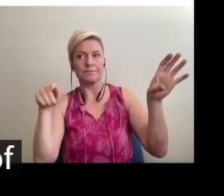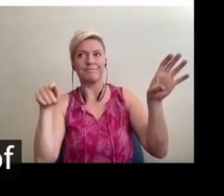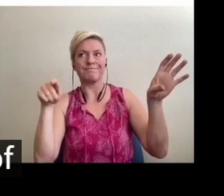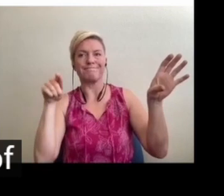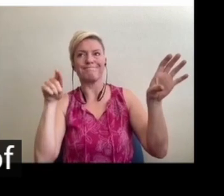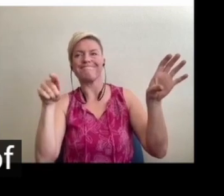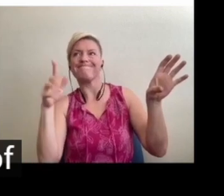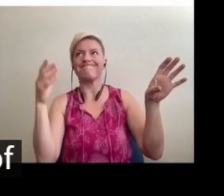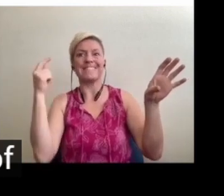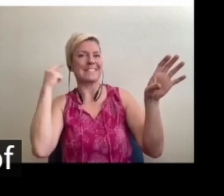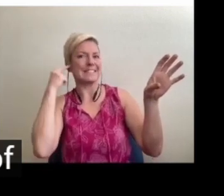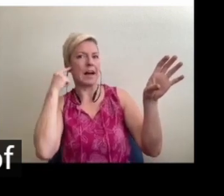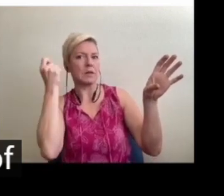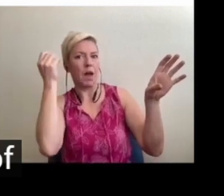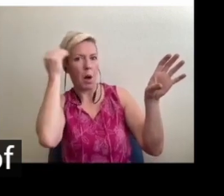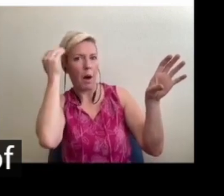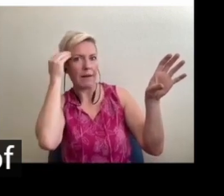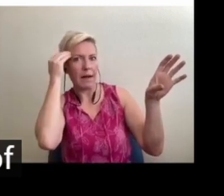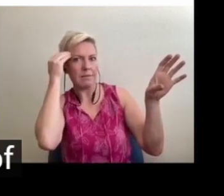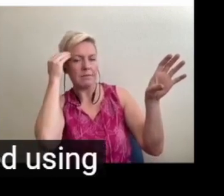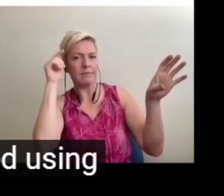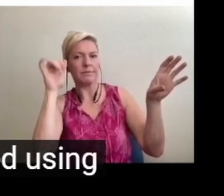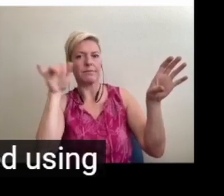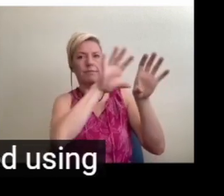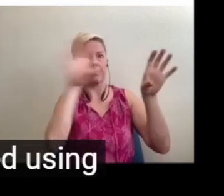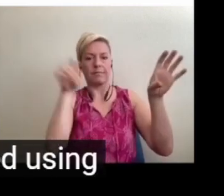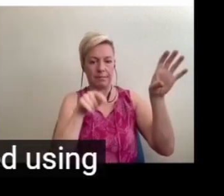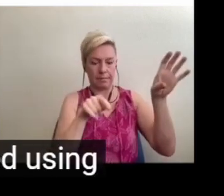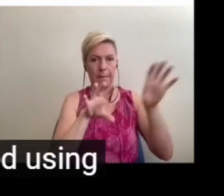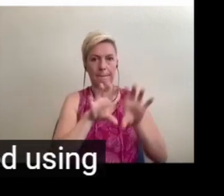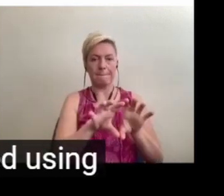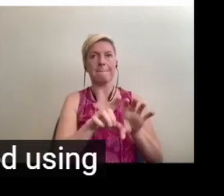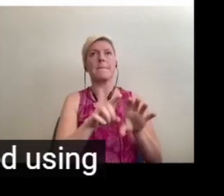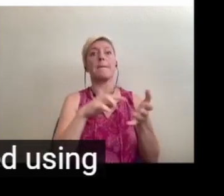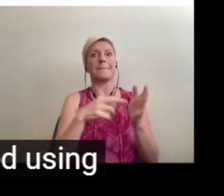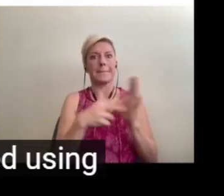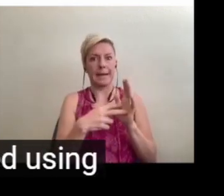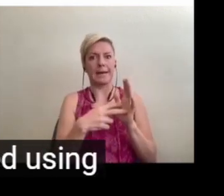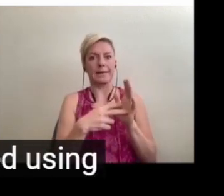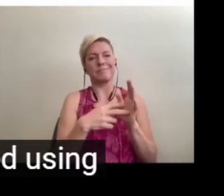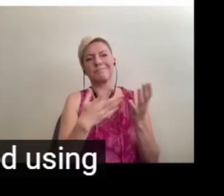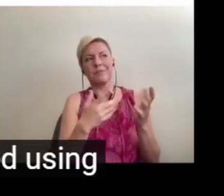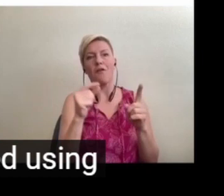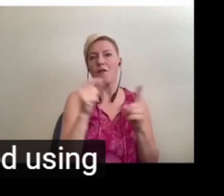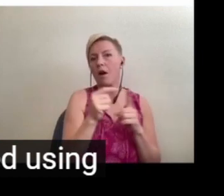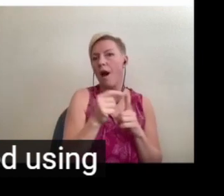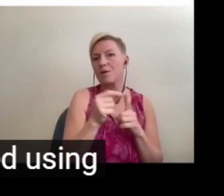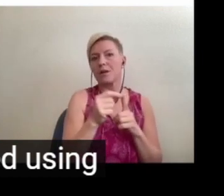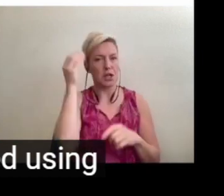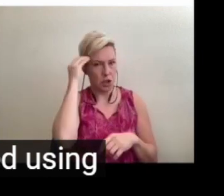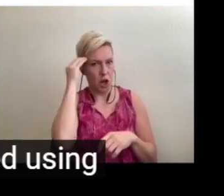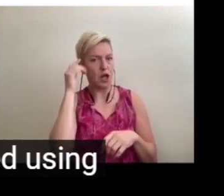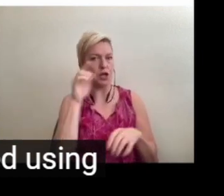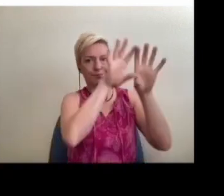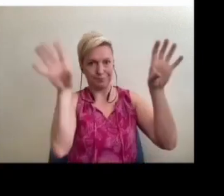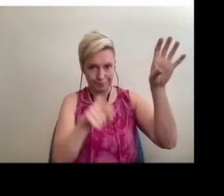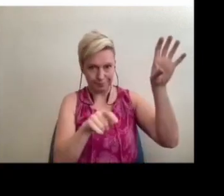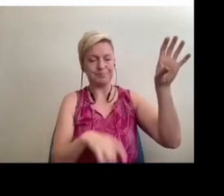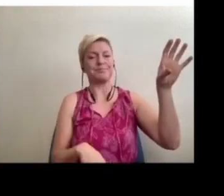used a test of awareness of sound patterns, and semantic knowledge was assessed using a vocabulary